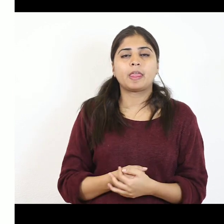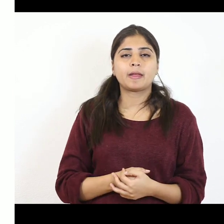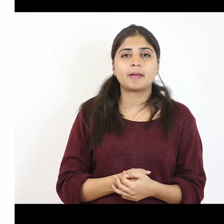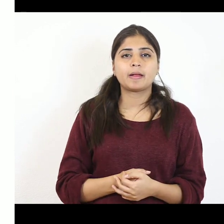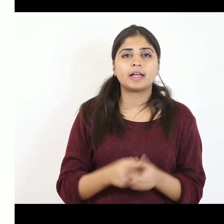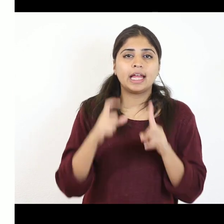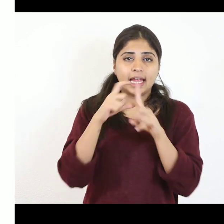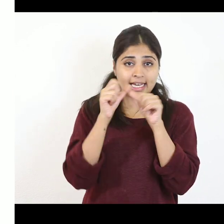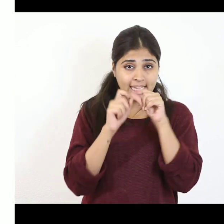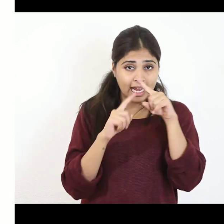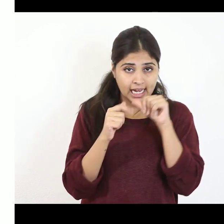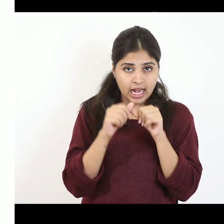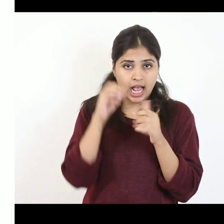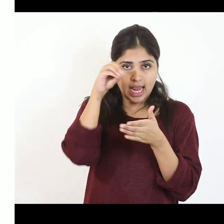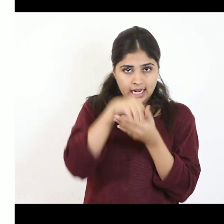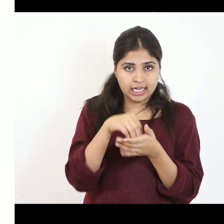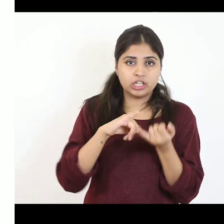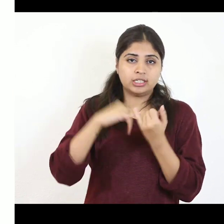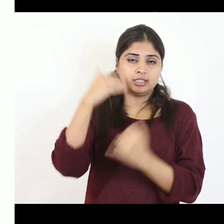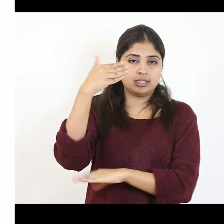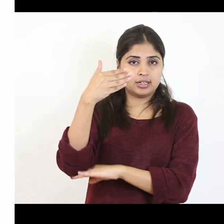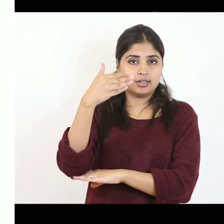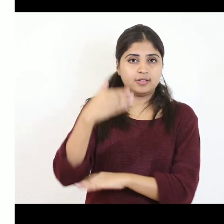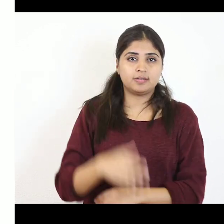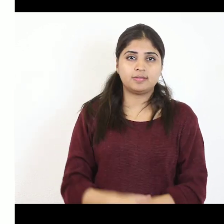Data entry standards.